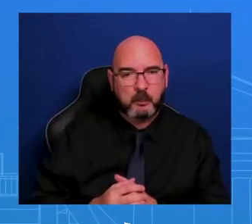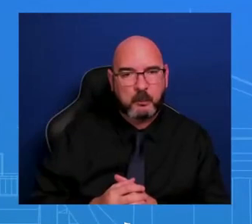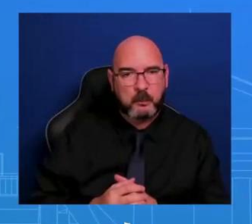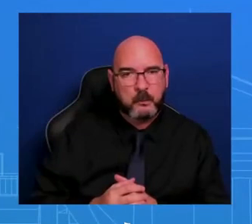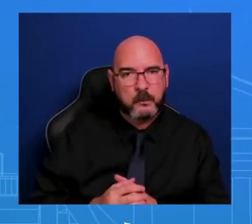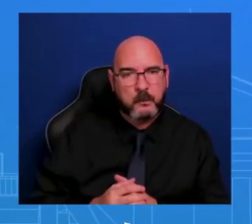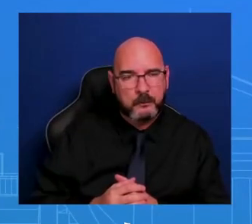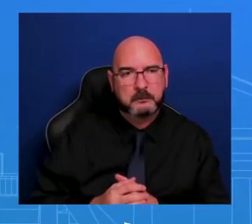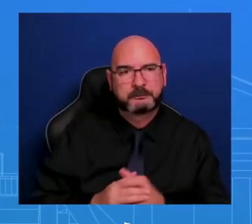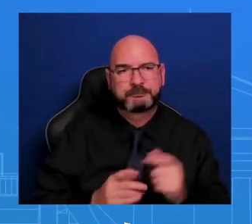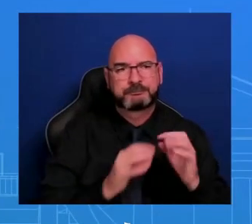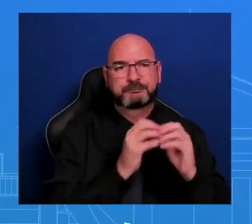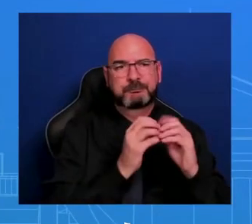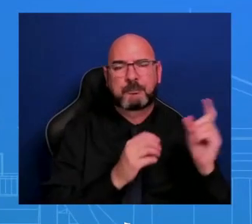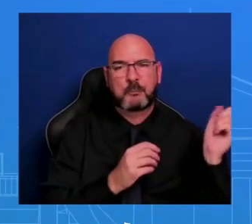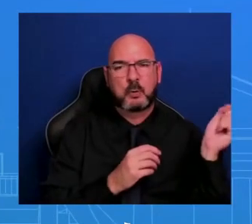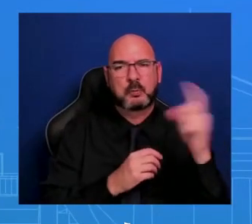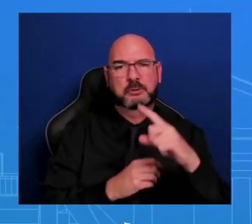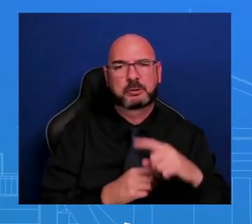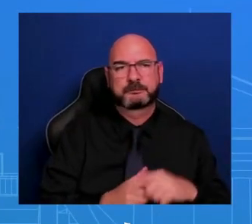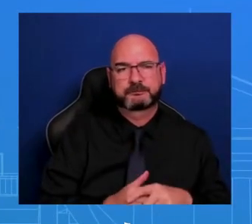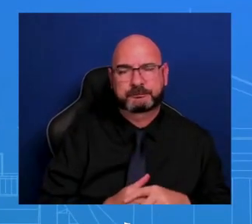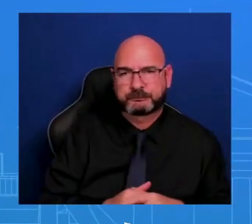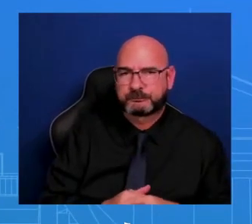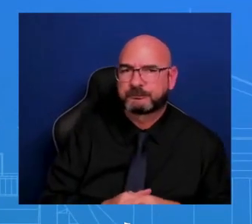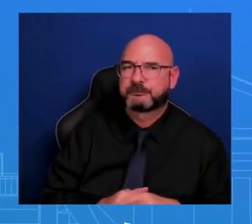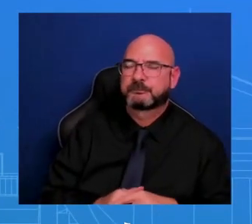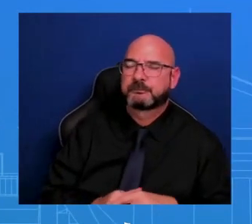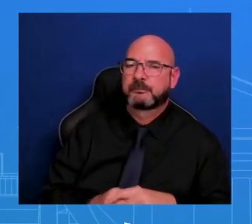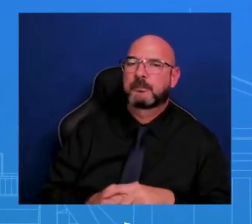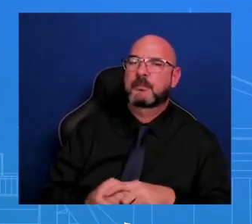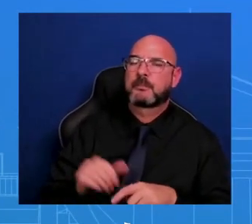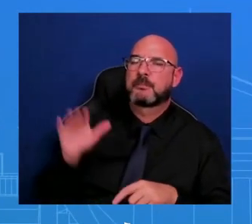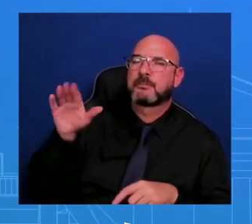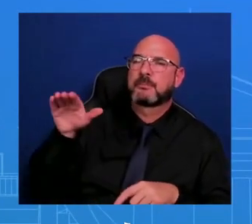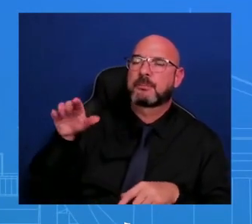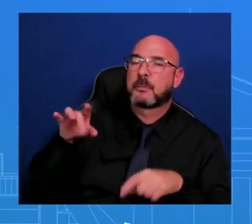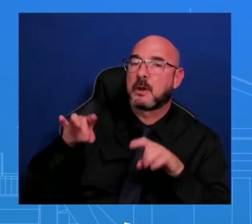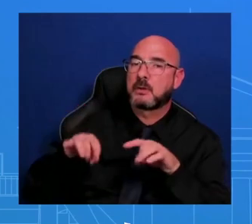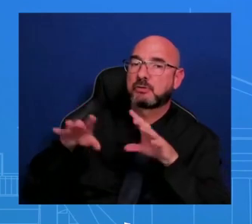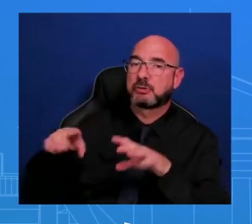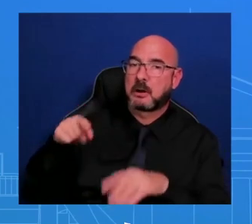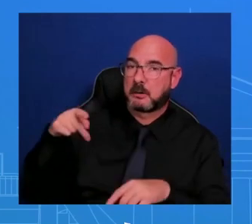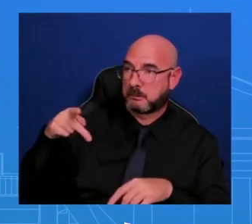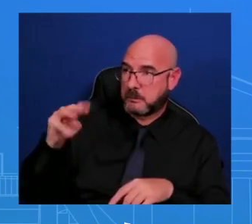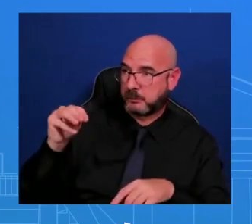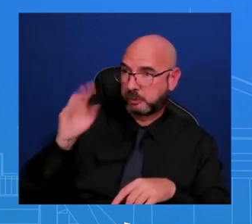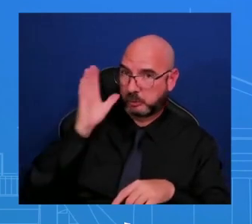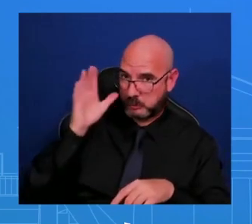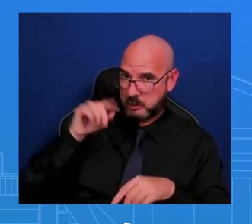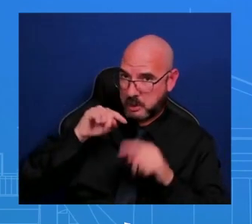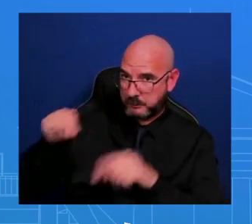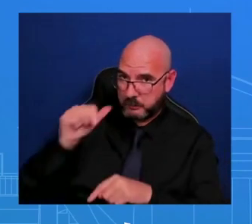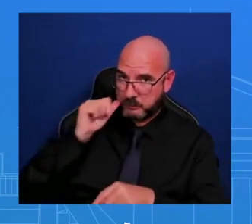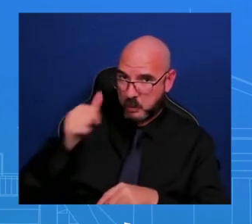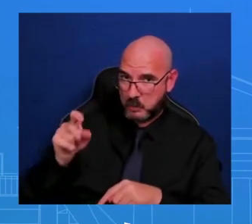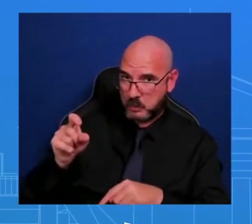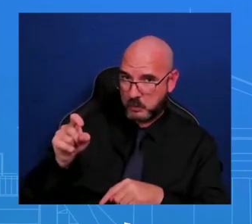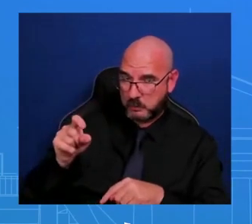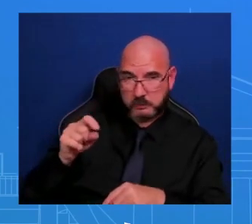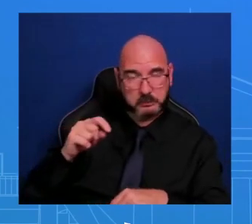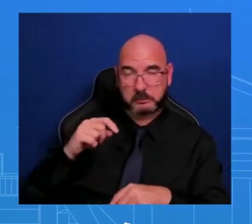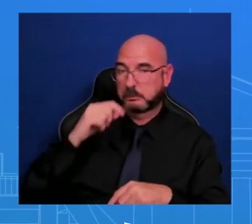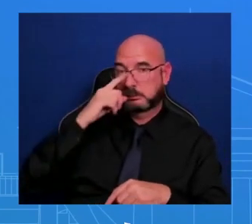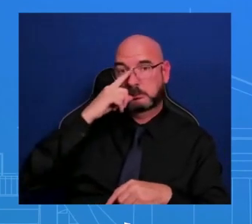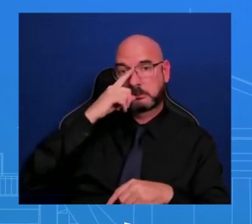Sir, as you have the Australian Prime Minister coming tomorrow in the midst of all of this activity around the Middle East, can